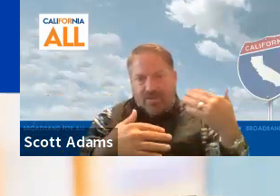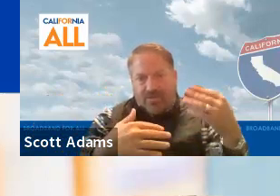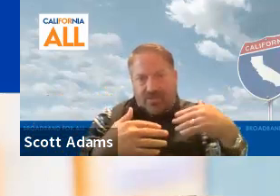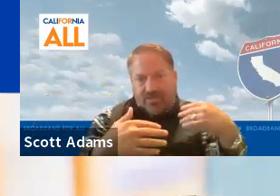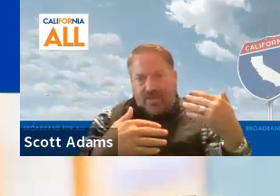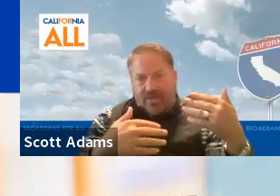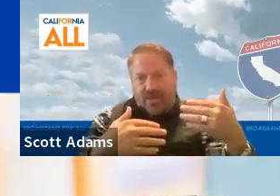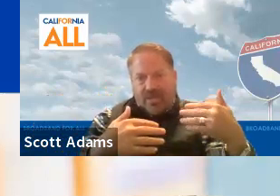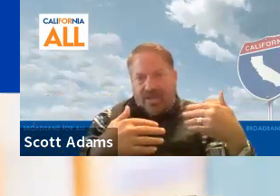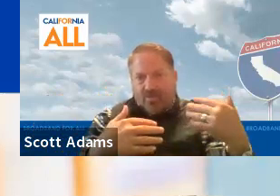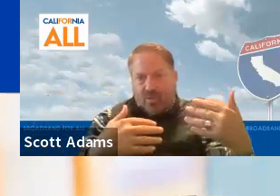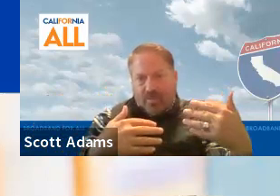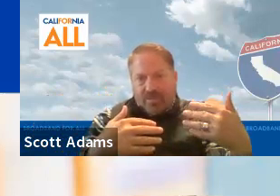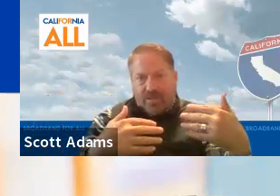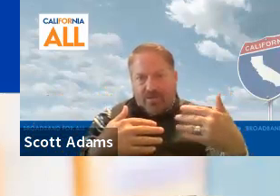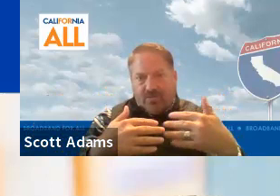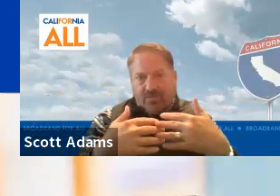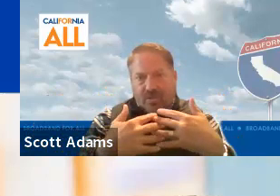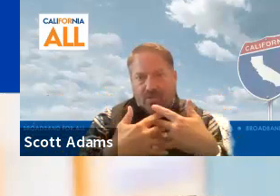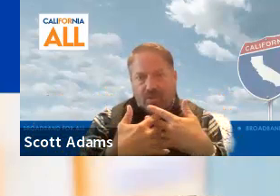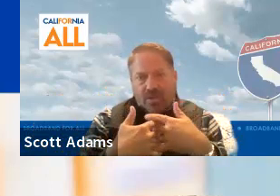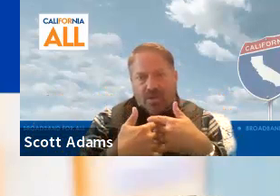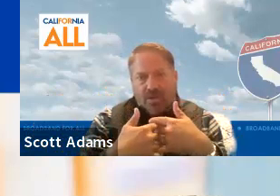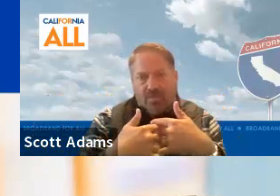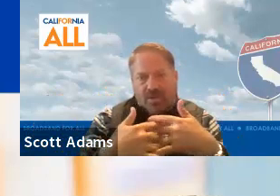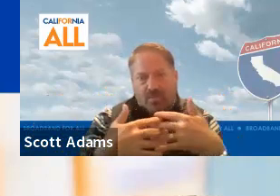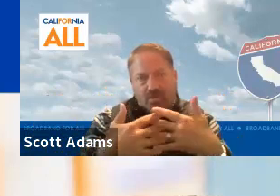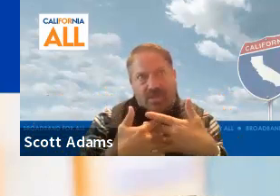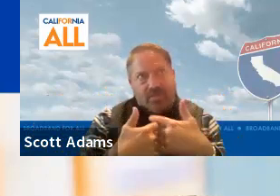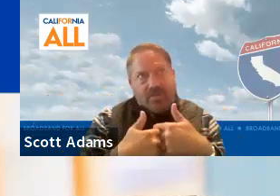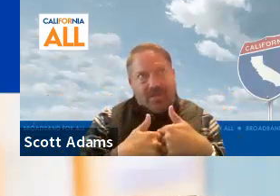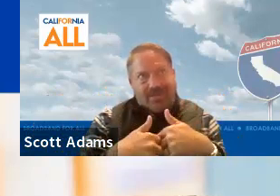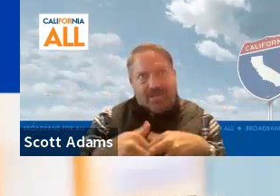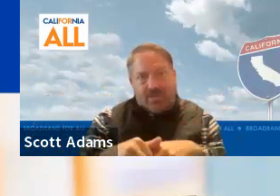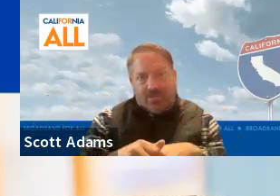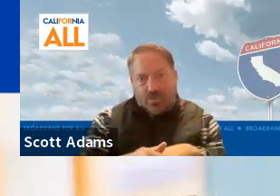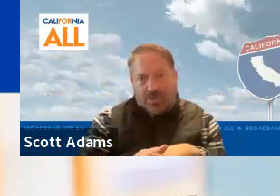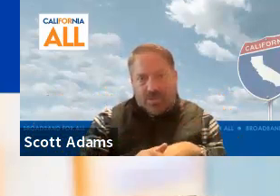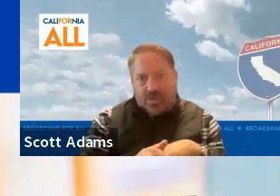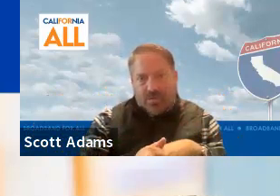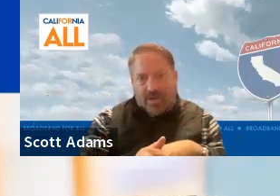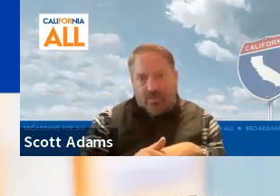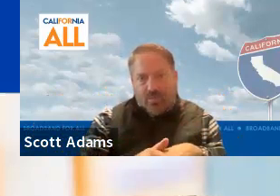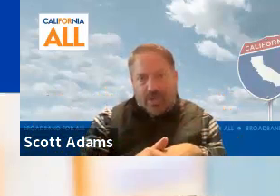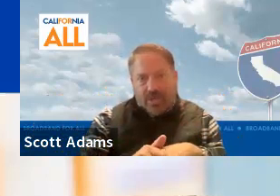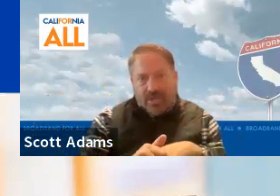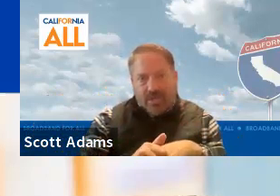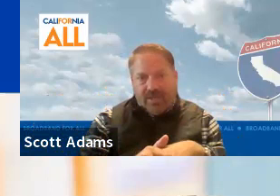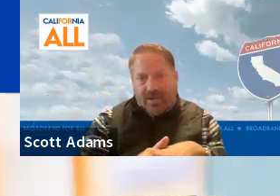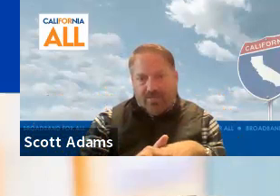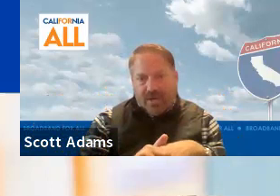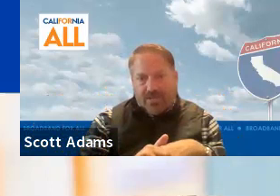15% increases in enrollment there. So when you're thinking about National School Lunch Program,